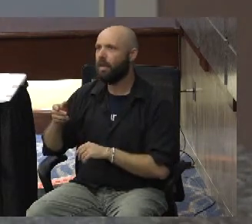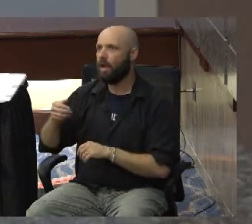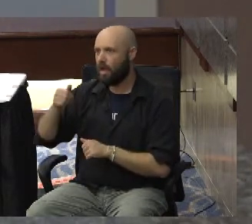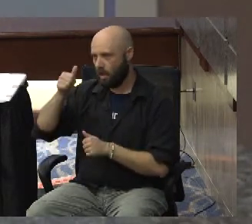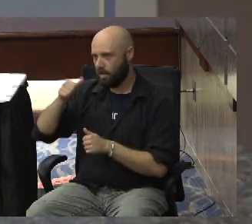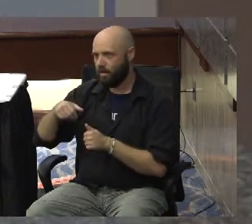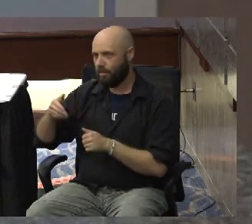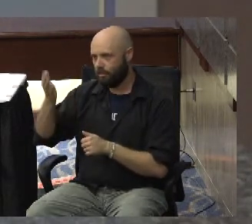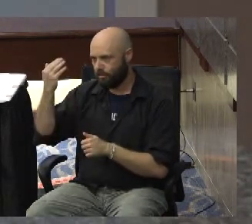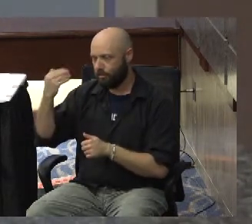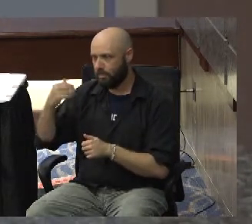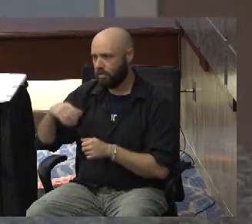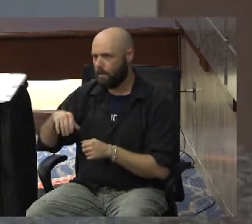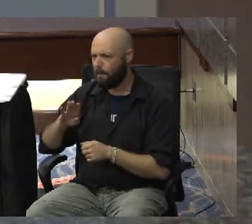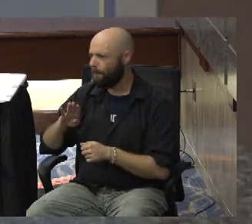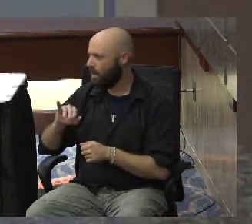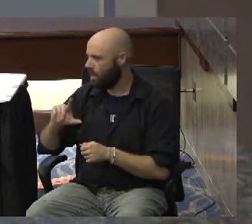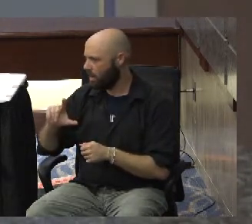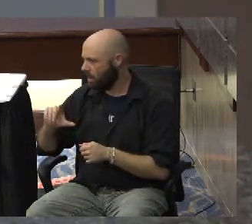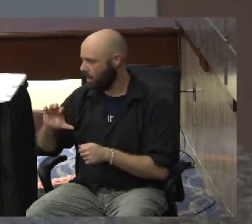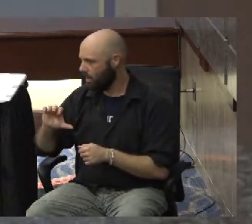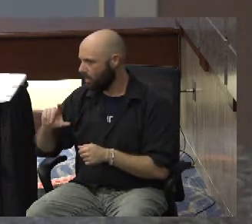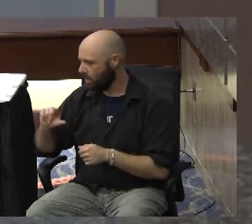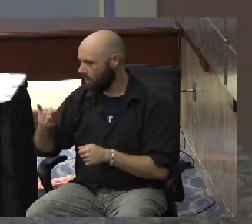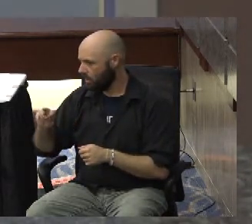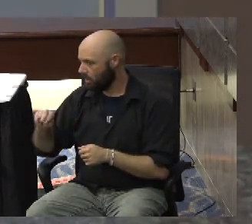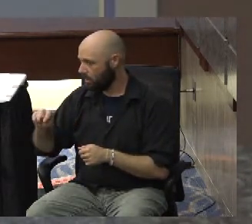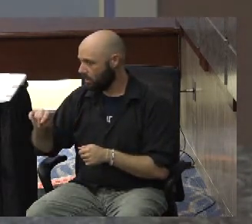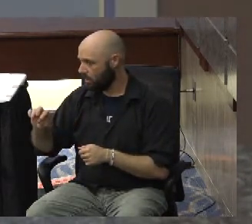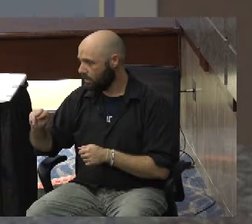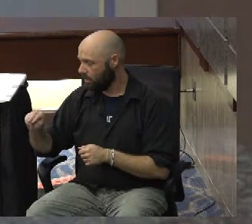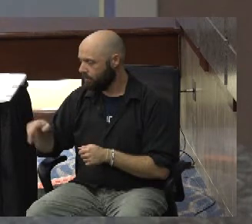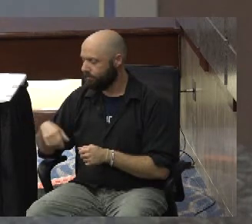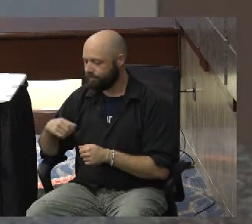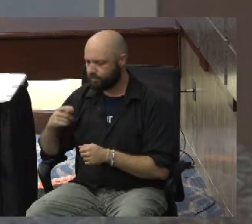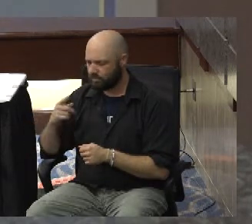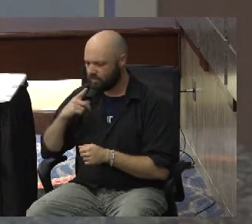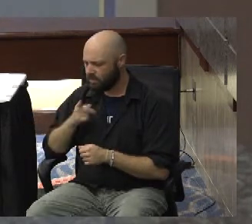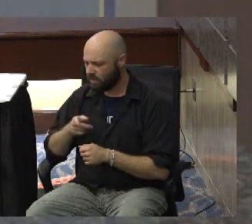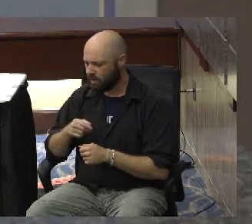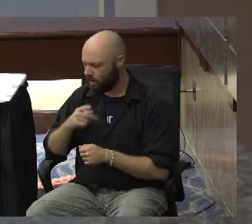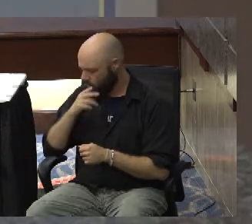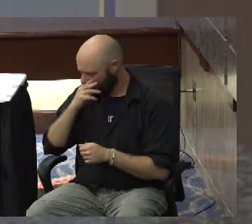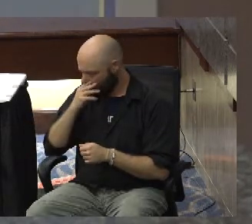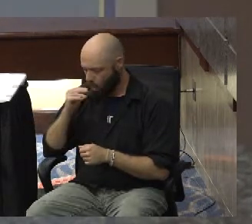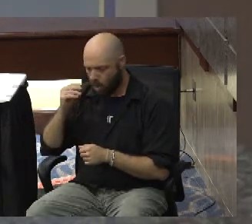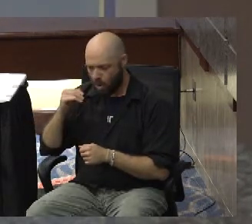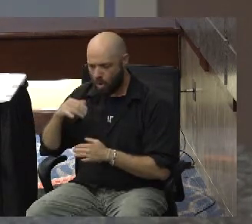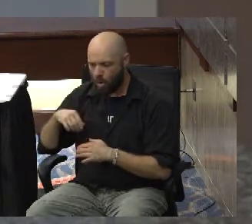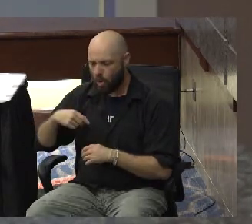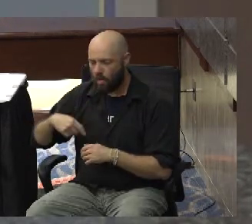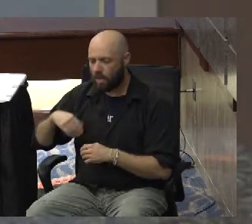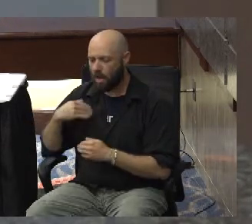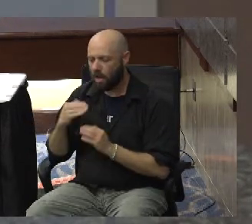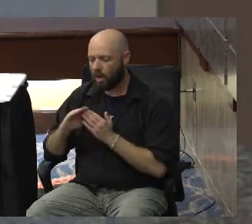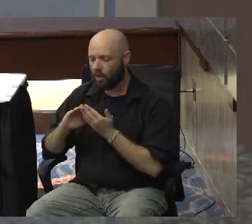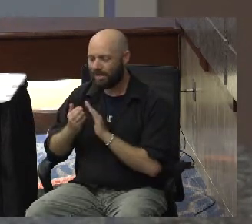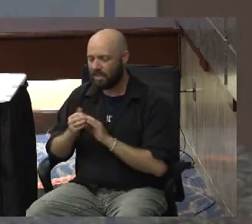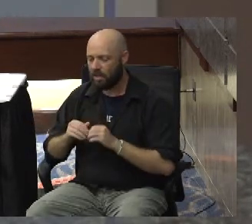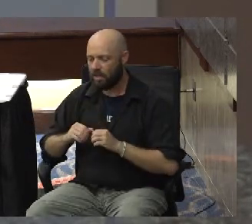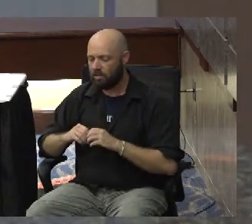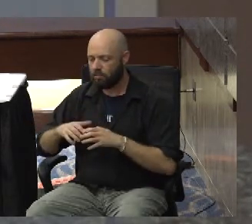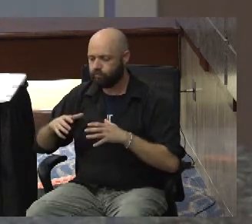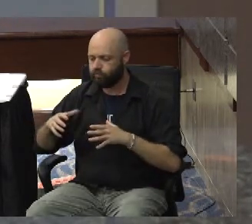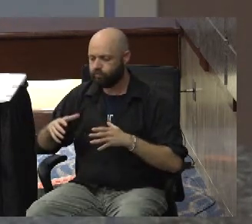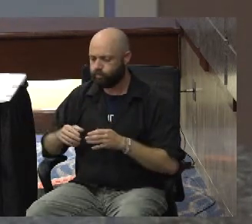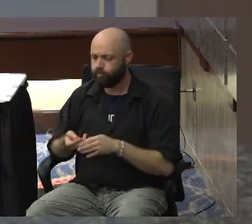that, the reason we are able to grow and foster this city is because we are functioning in a unit that